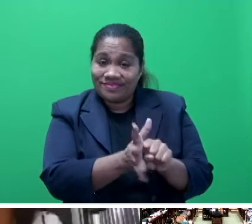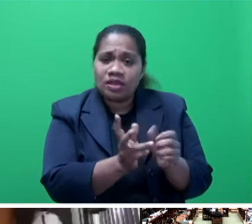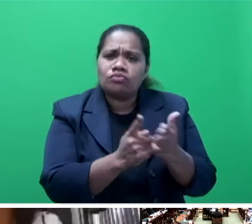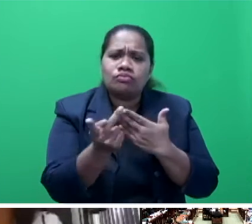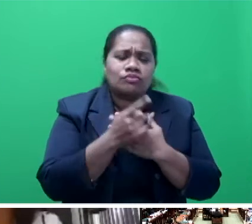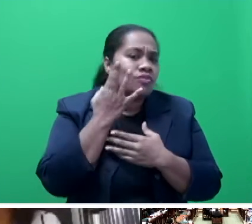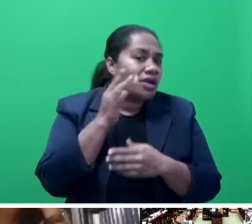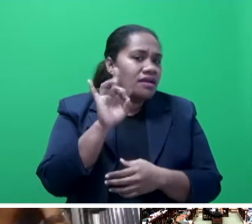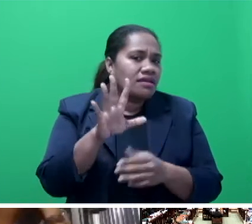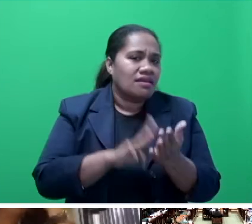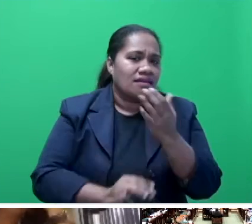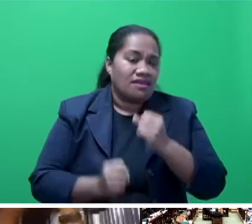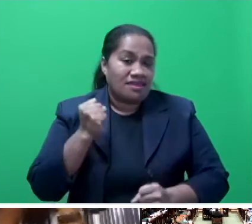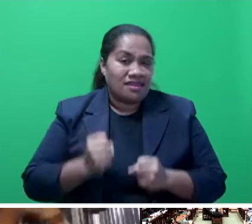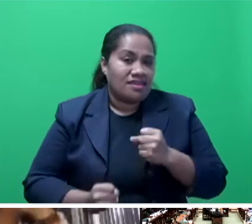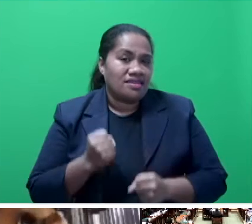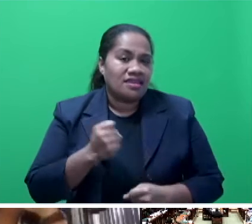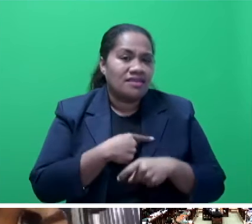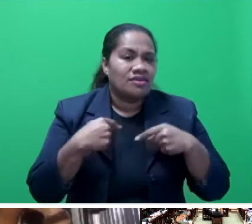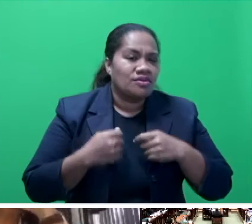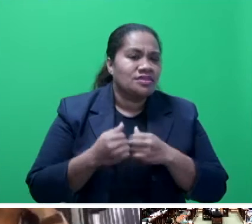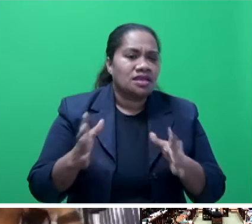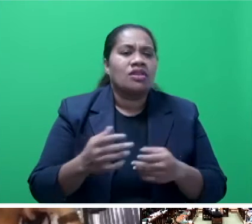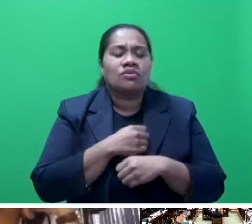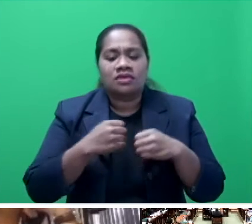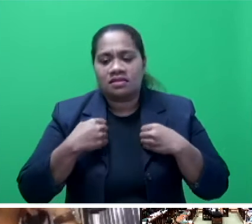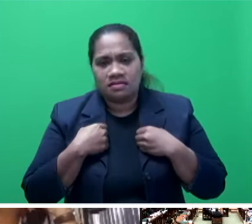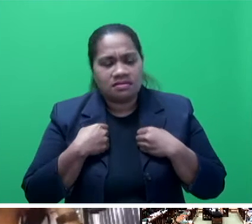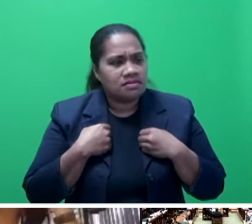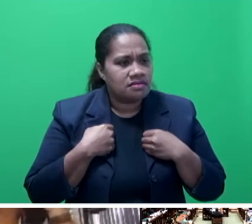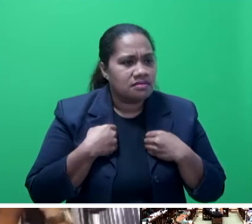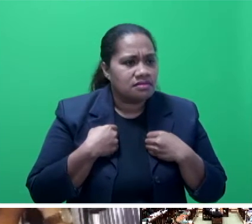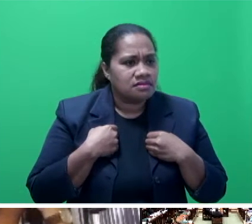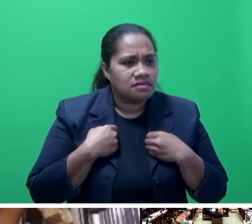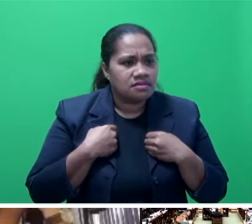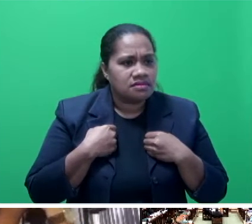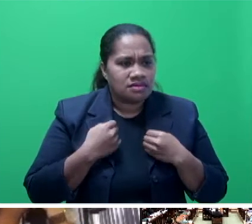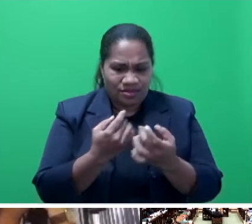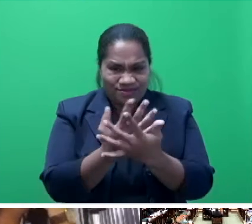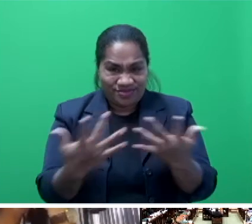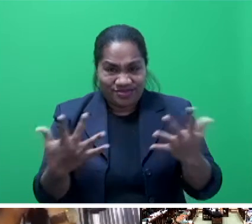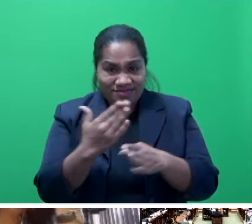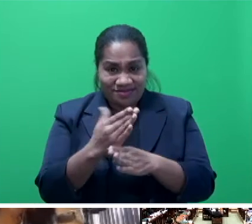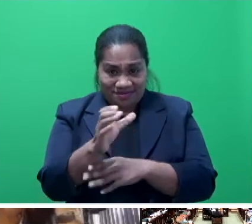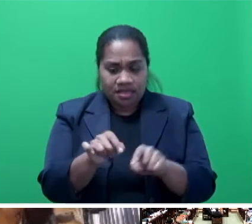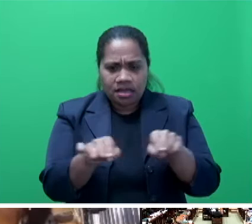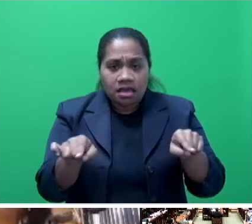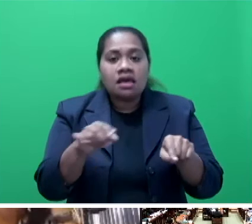March, where we started first with our frontliners, and then since then, we did